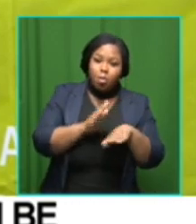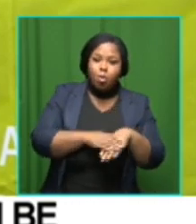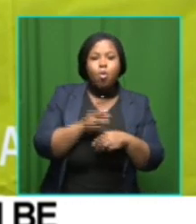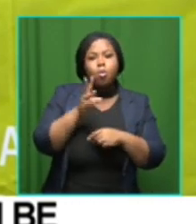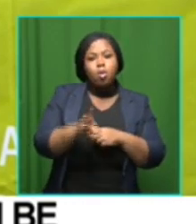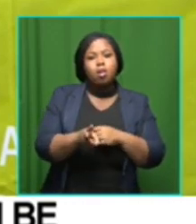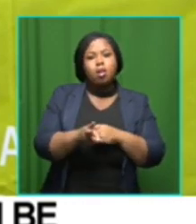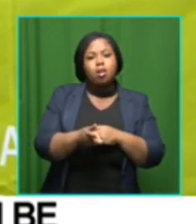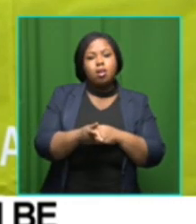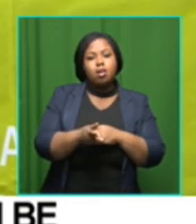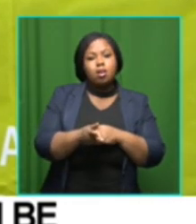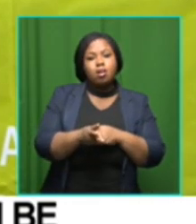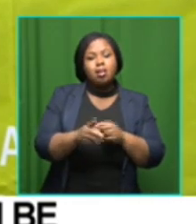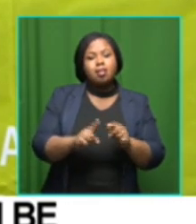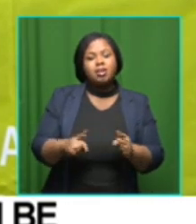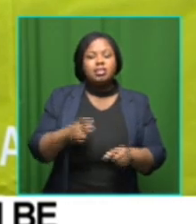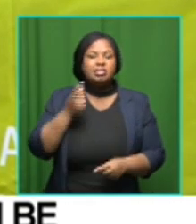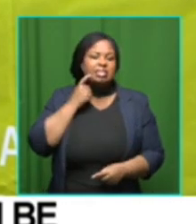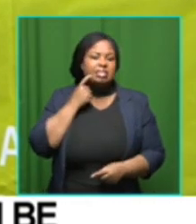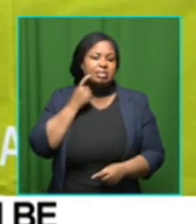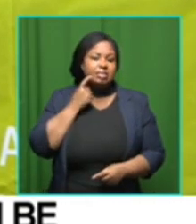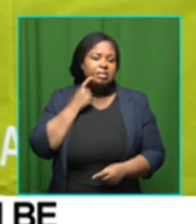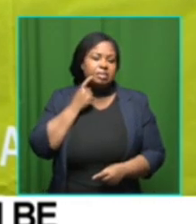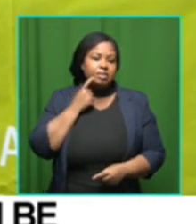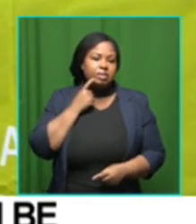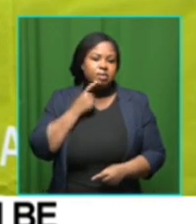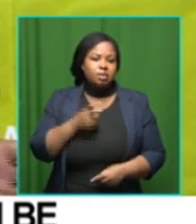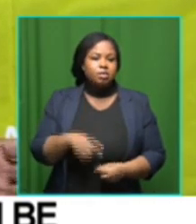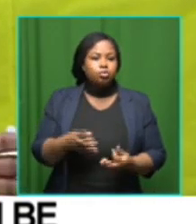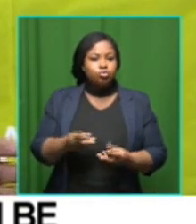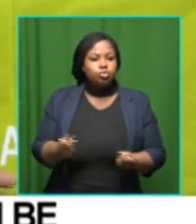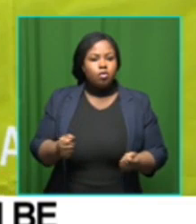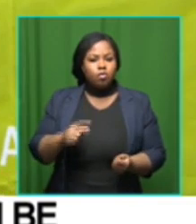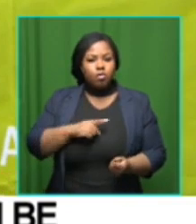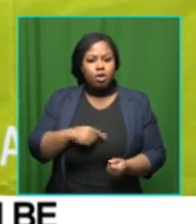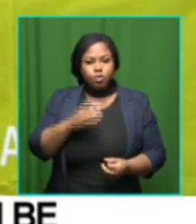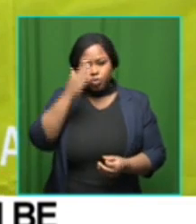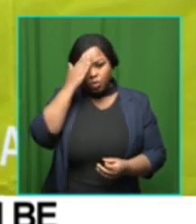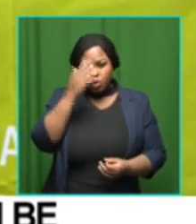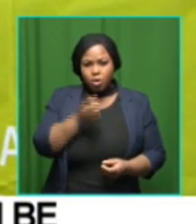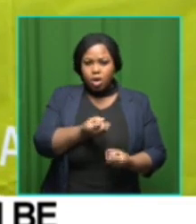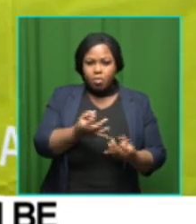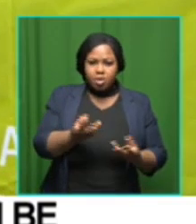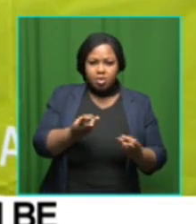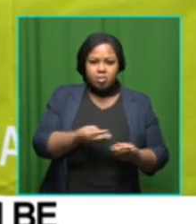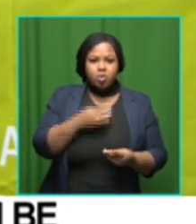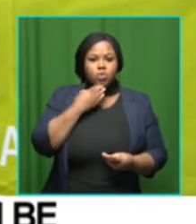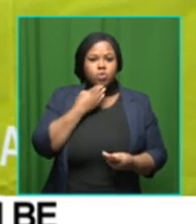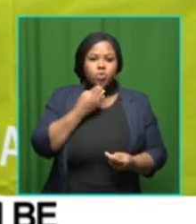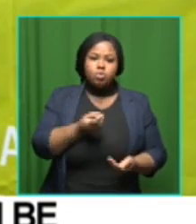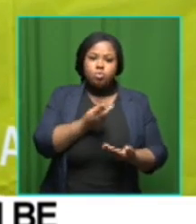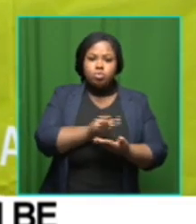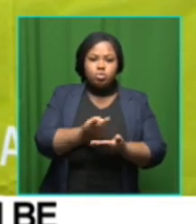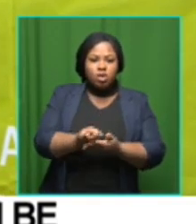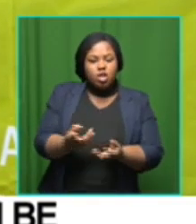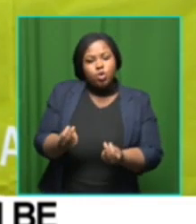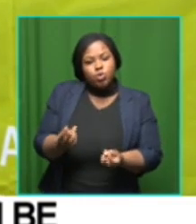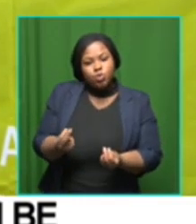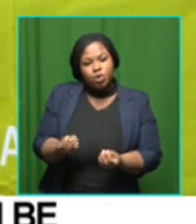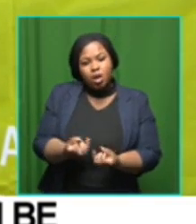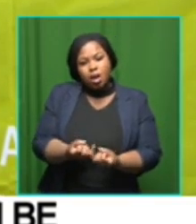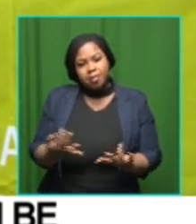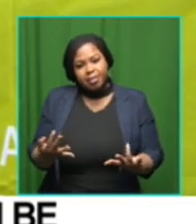it will be easier to deal with them when we say, okay, so many of them have been used up, so many new beds, and so much